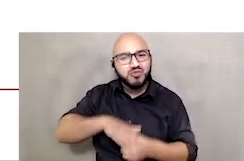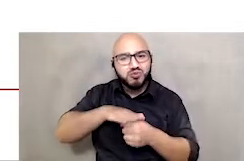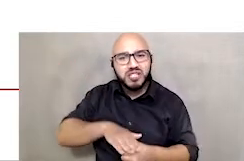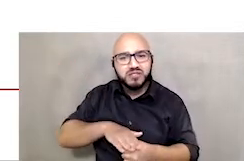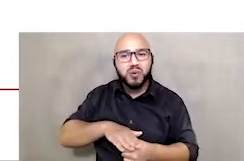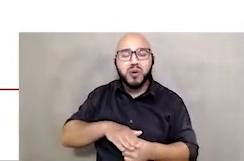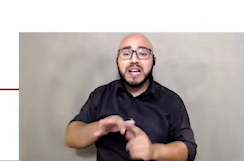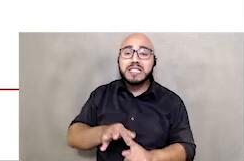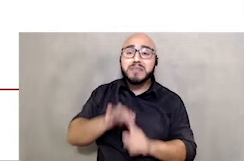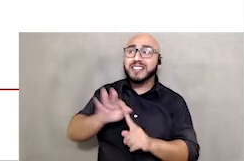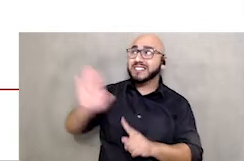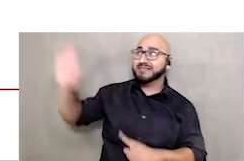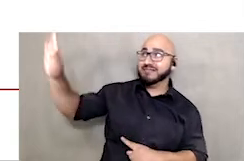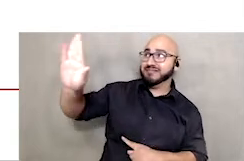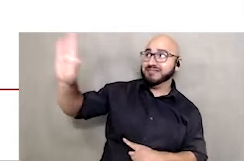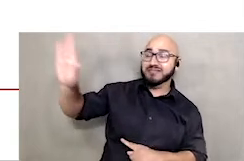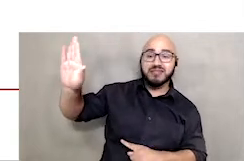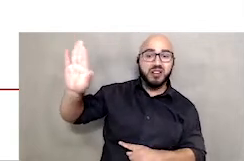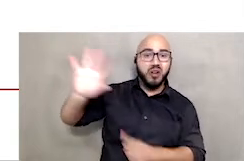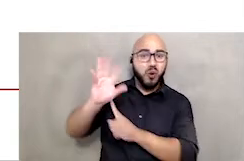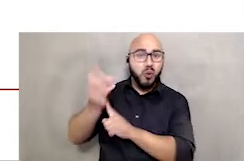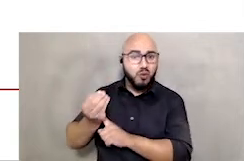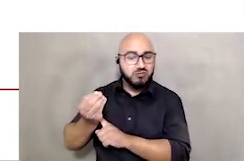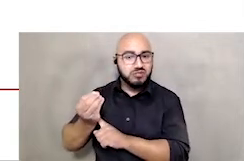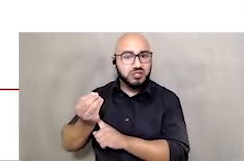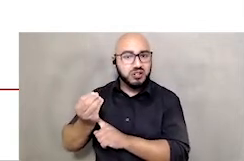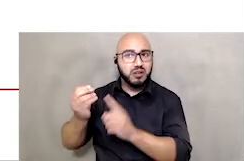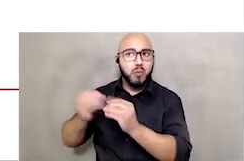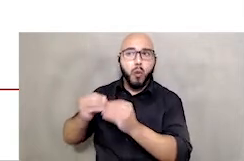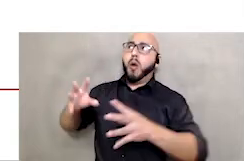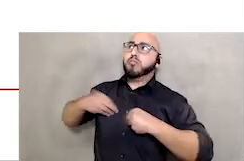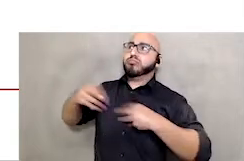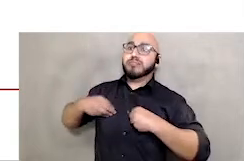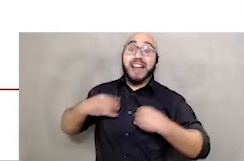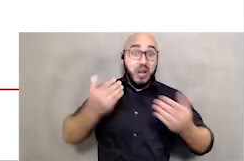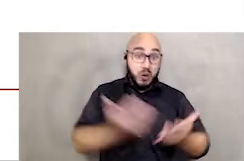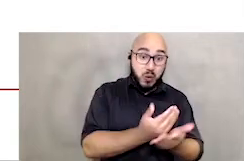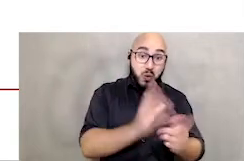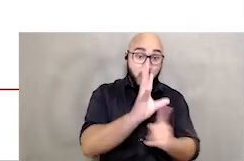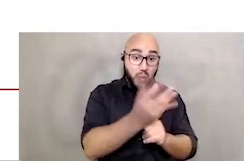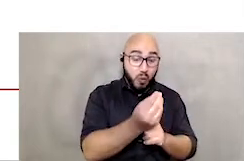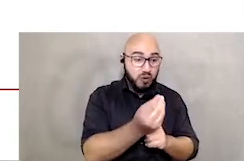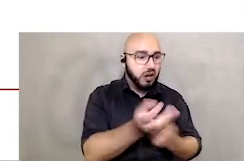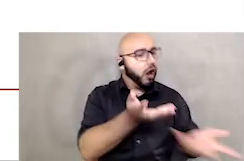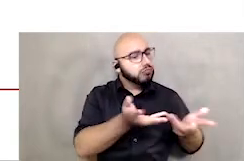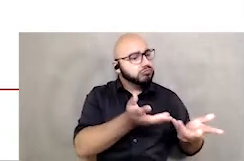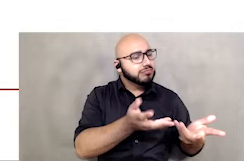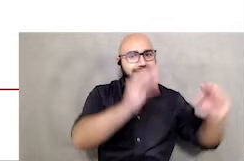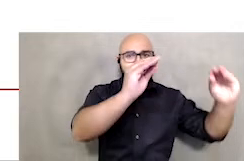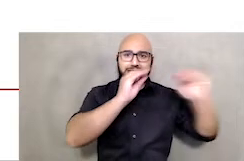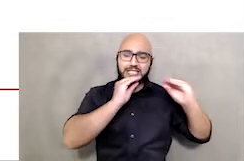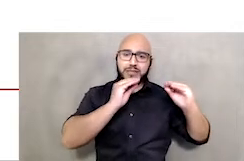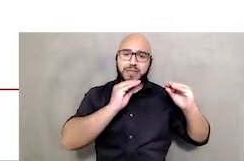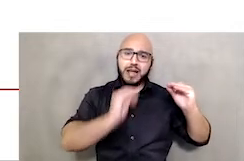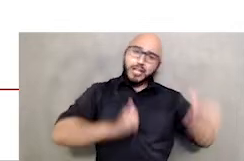own, where it's teaching you to be assertive, to be passionate, can mean being disrespectful and not honoring your